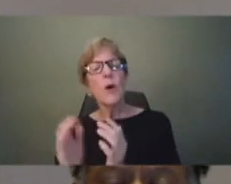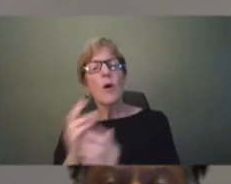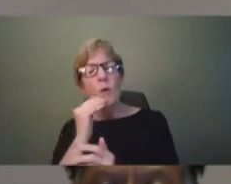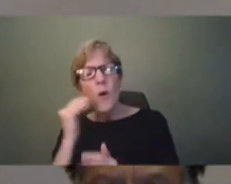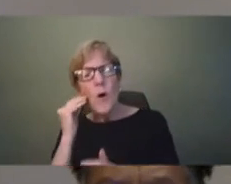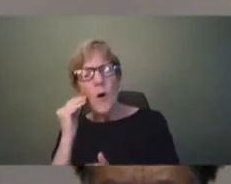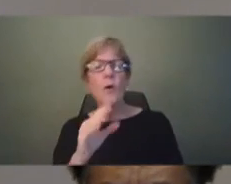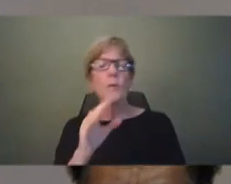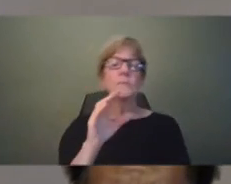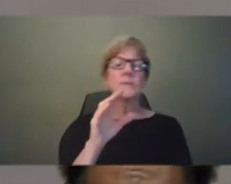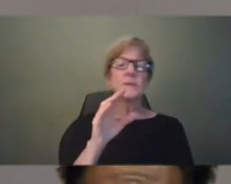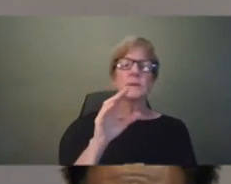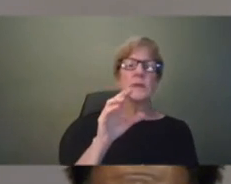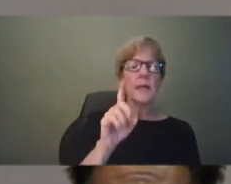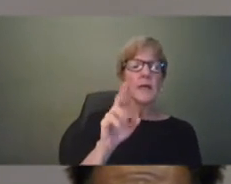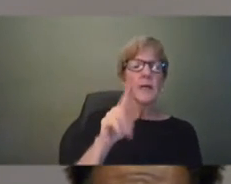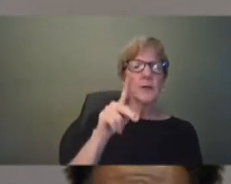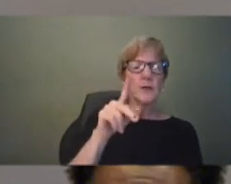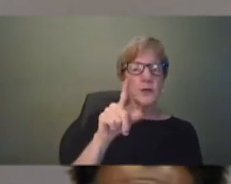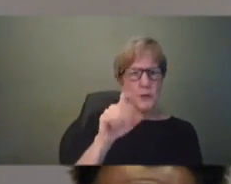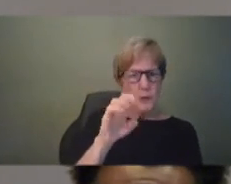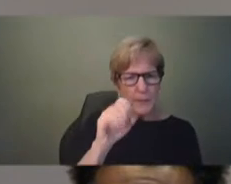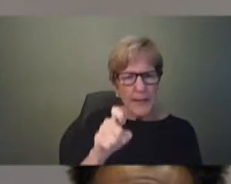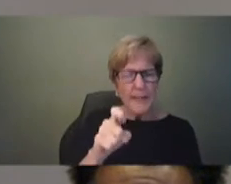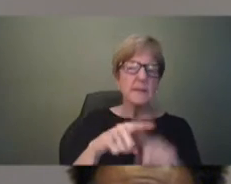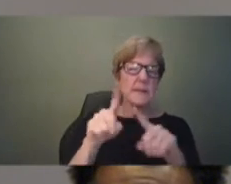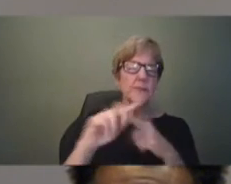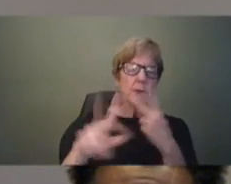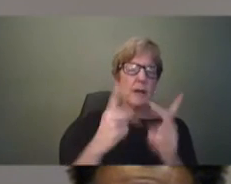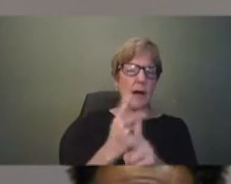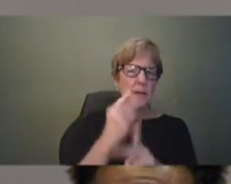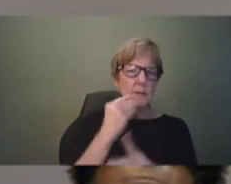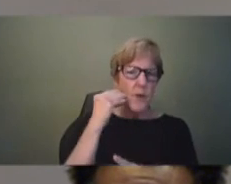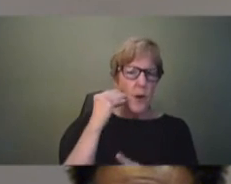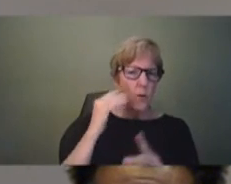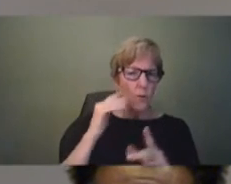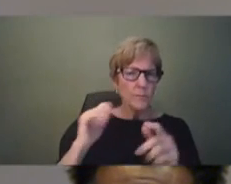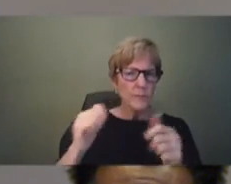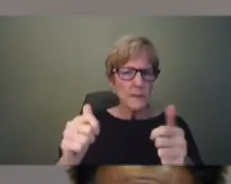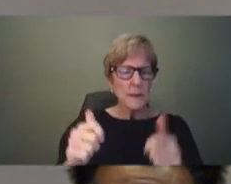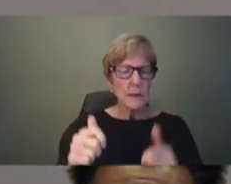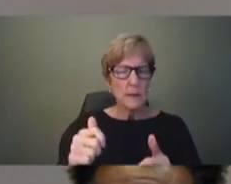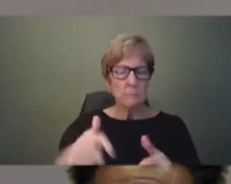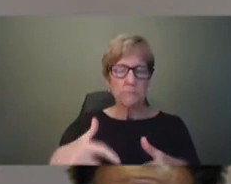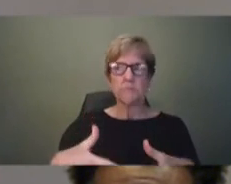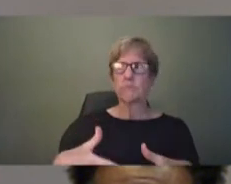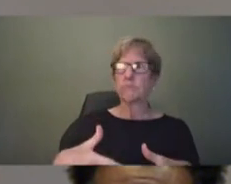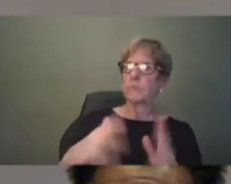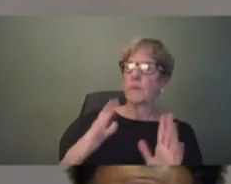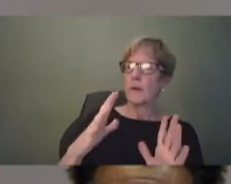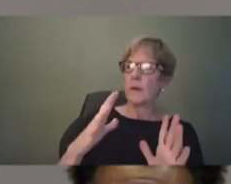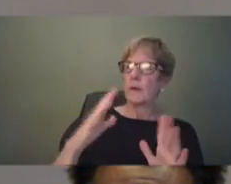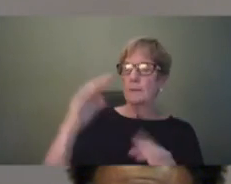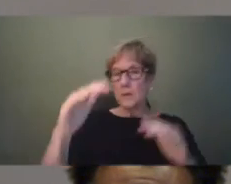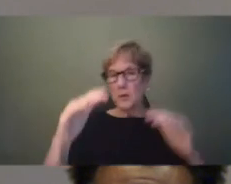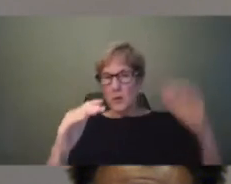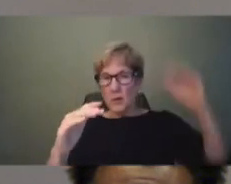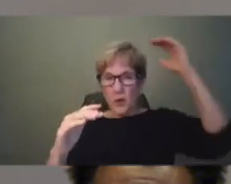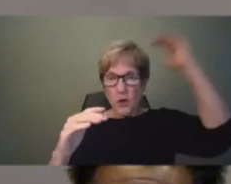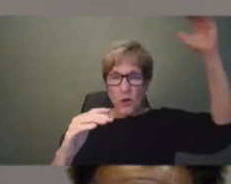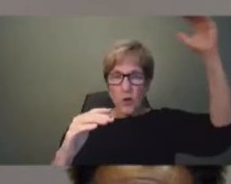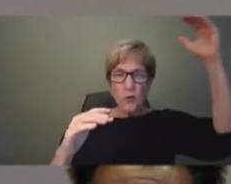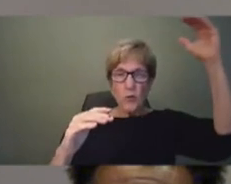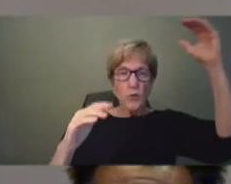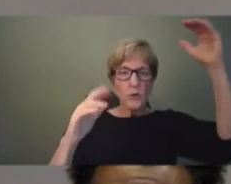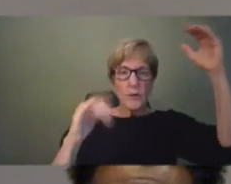variety of of different housing types um it's it's a shock to the system there not only from